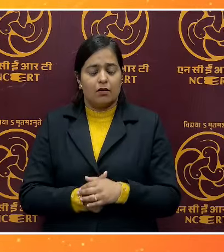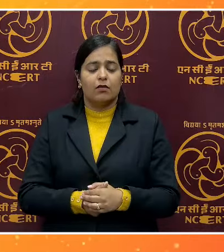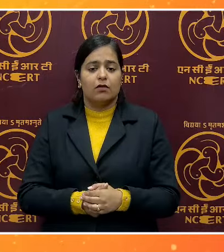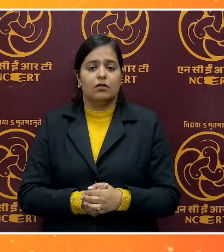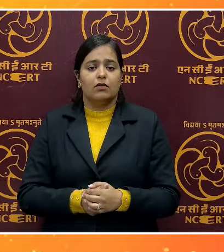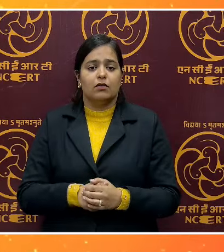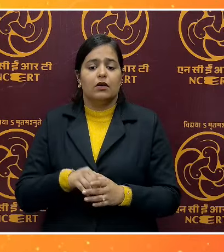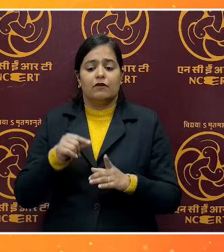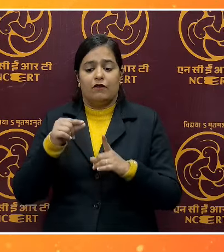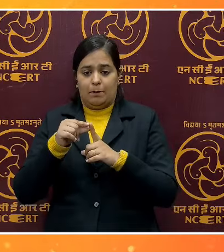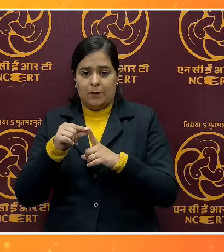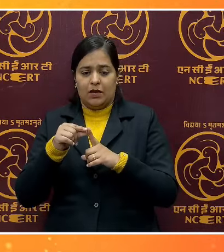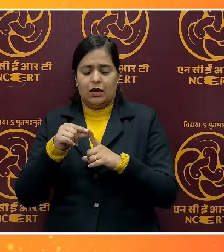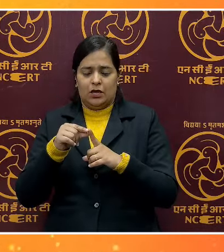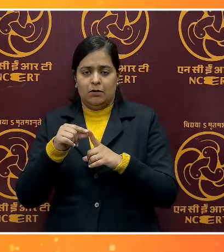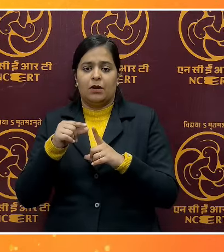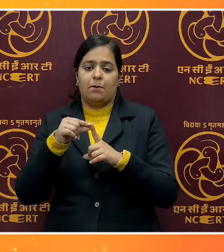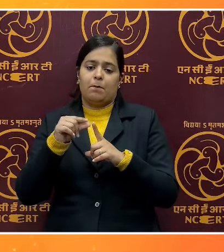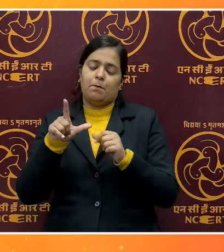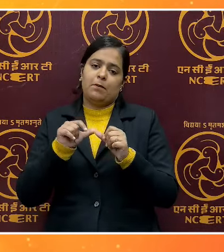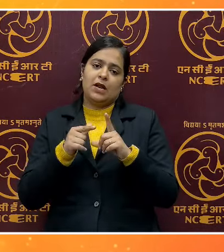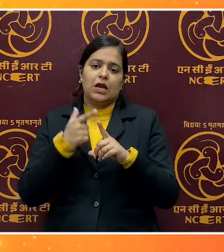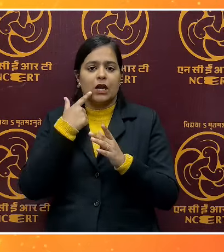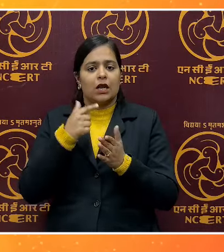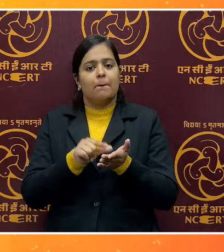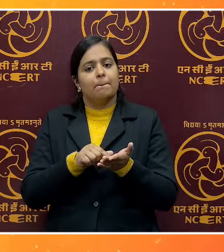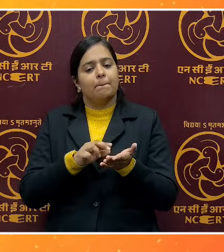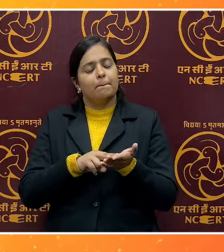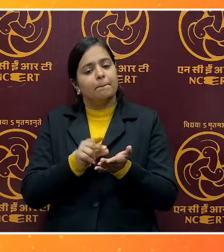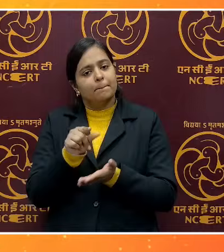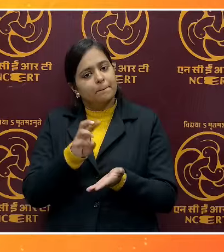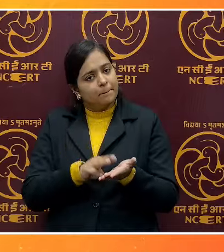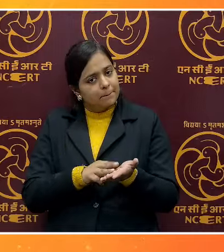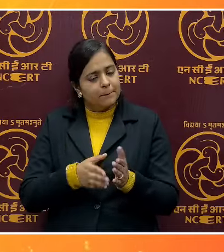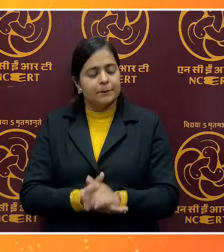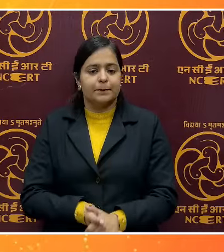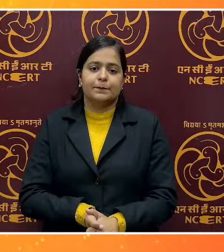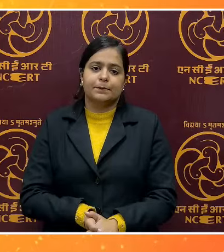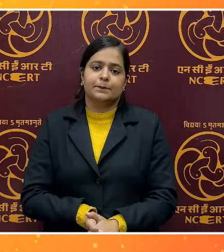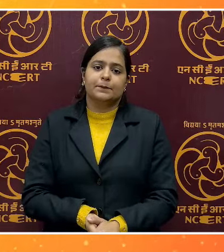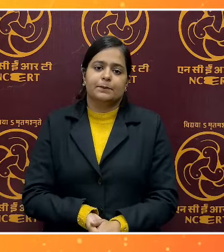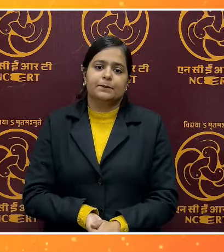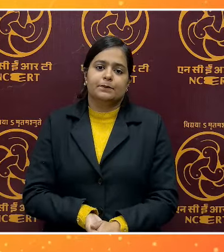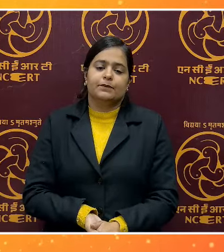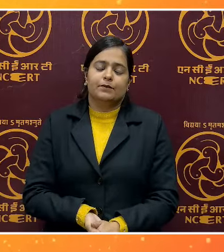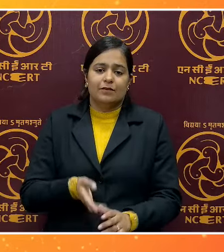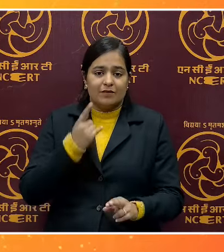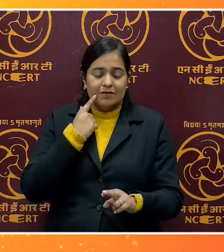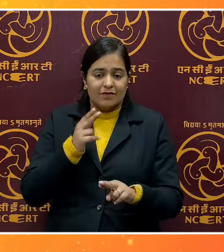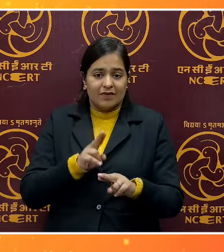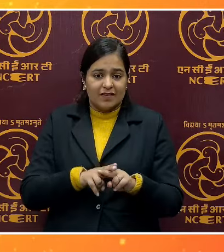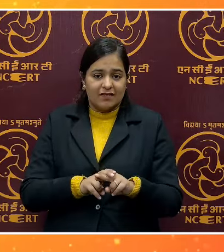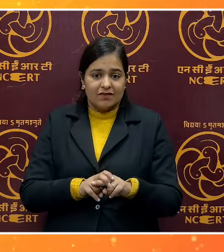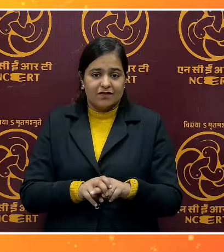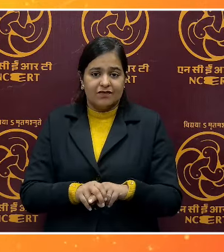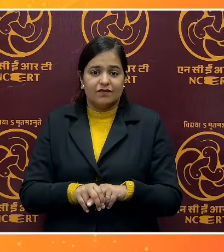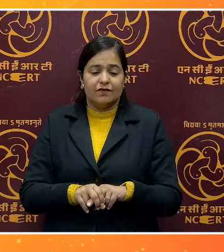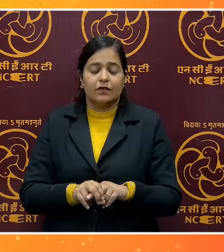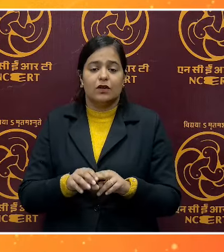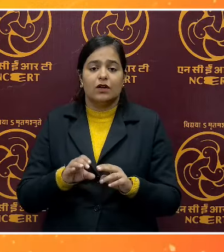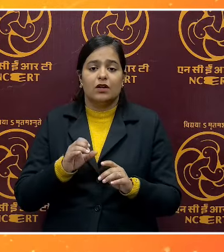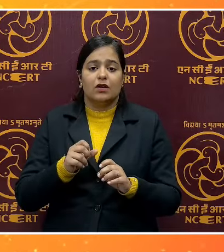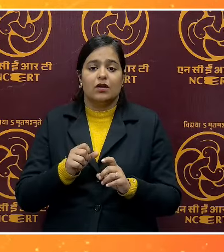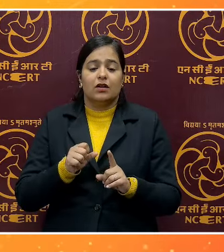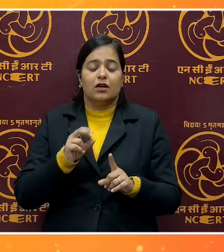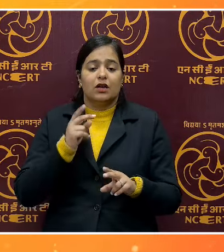platinum. If Cr is coming, that is called chromium. If the complex ion is anion, it means